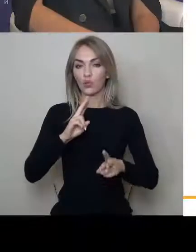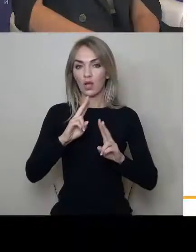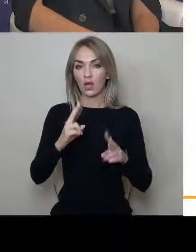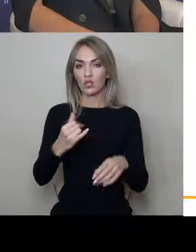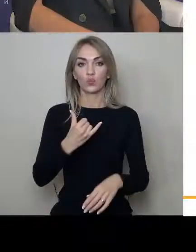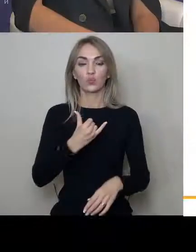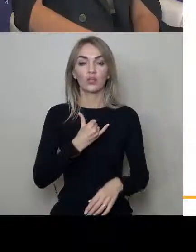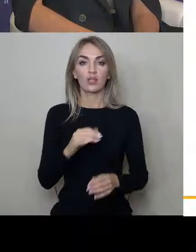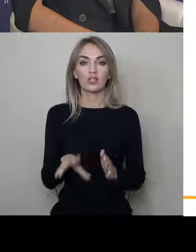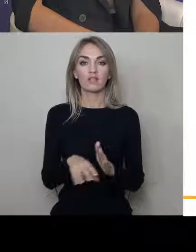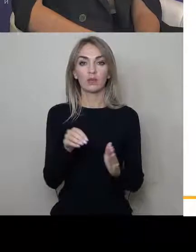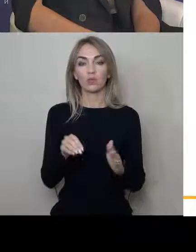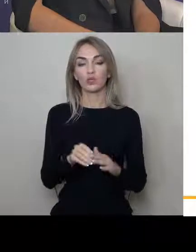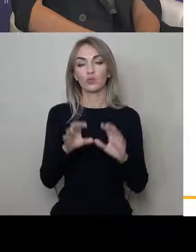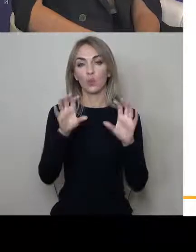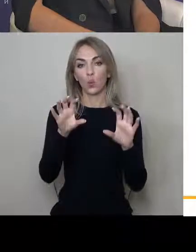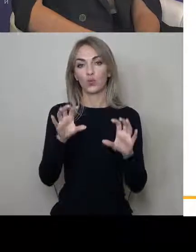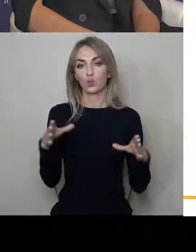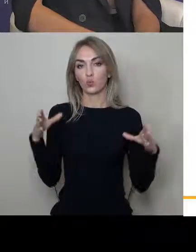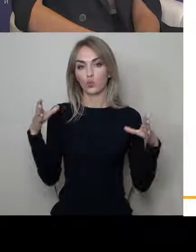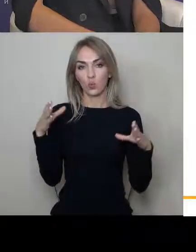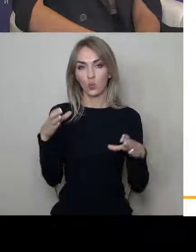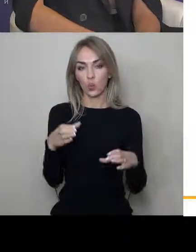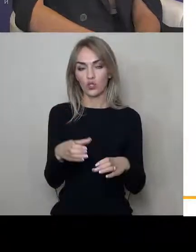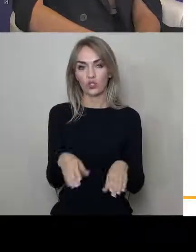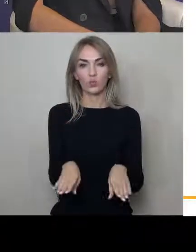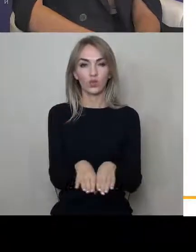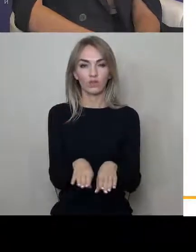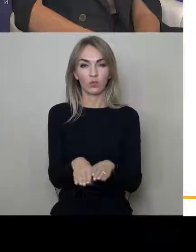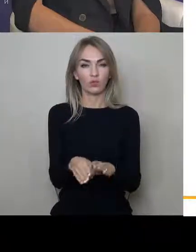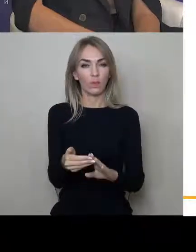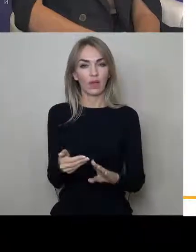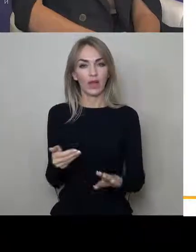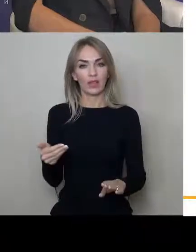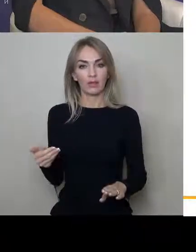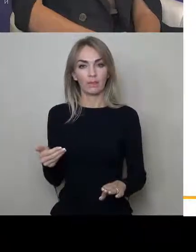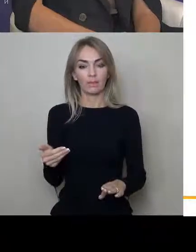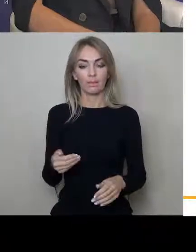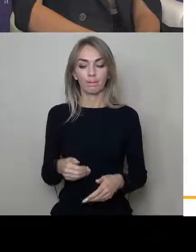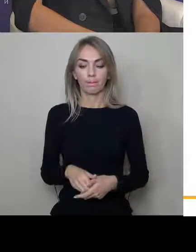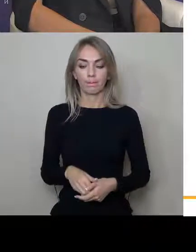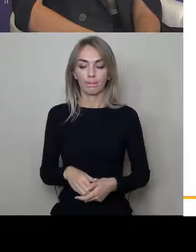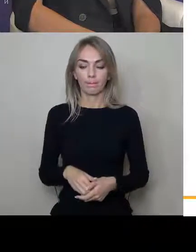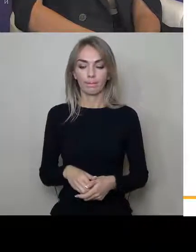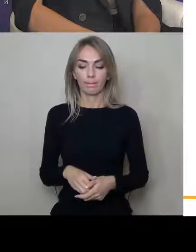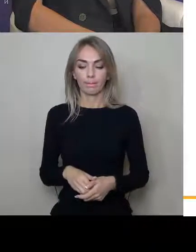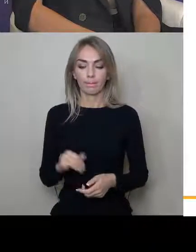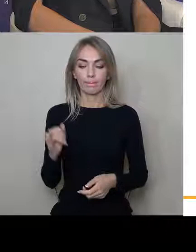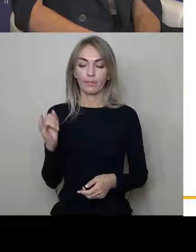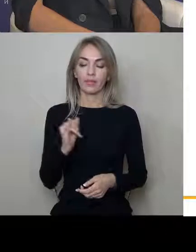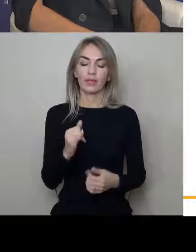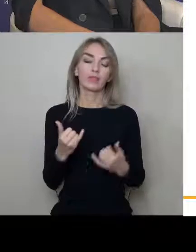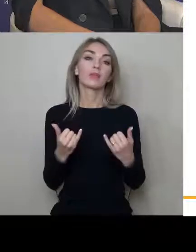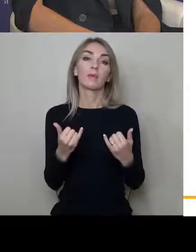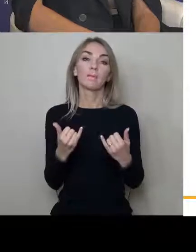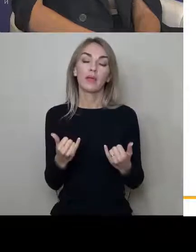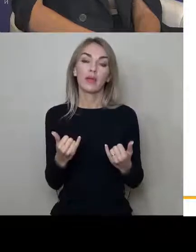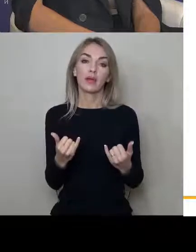appeals, the time frame has been decreased under the effective